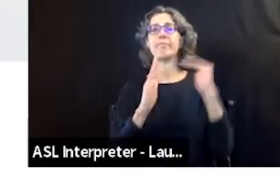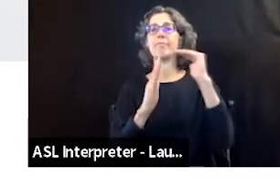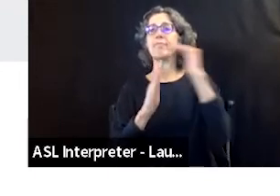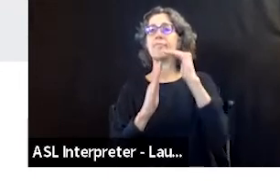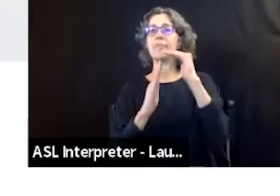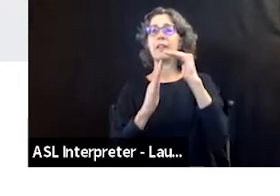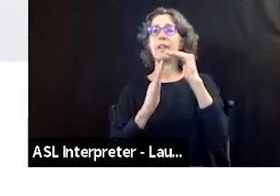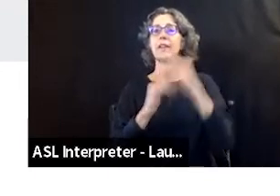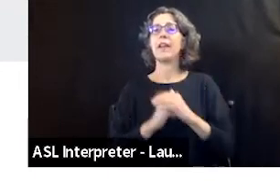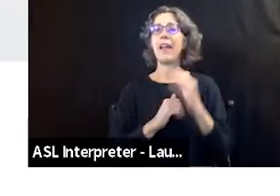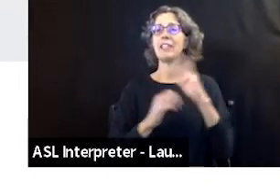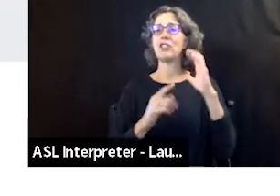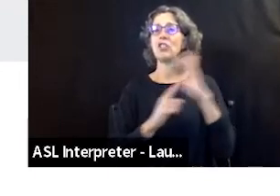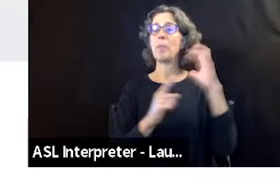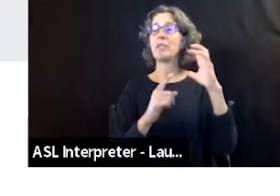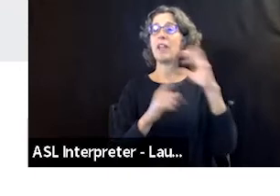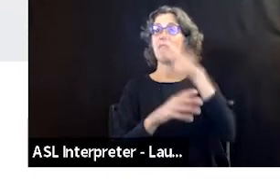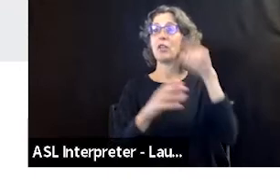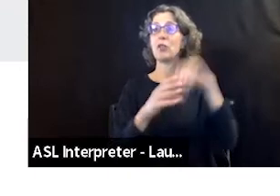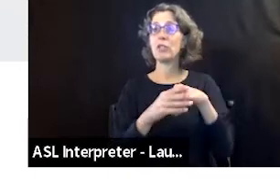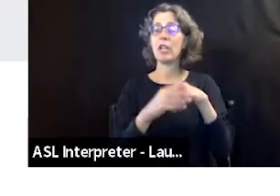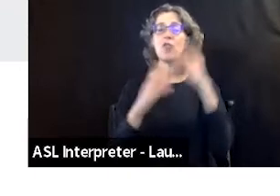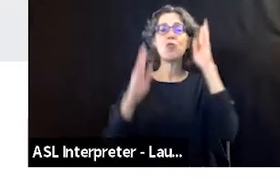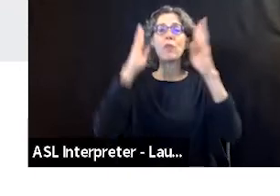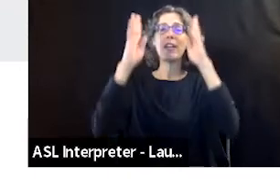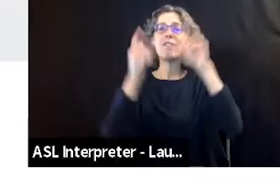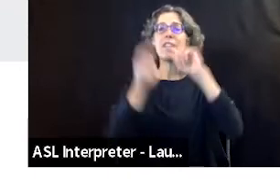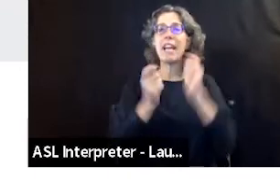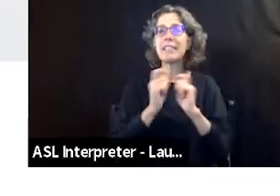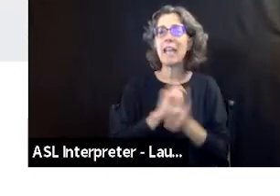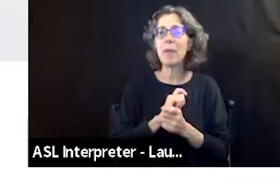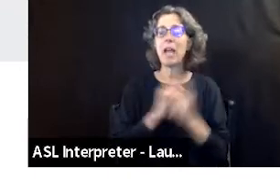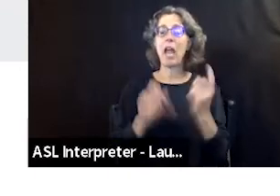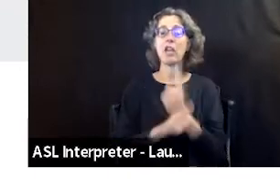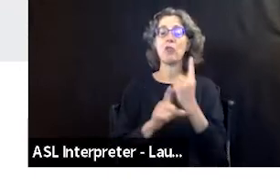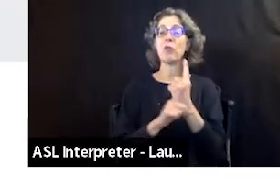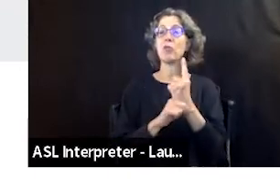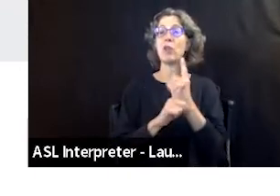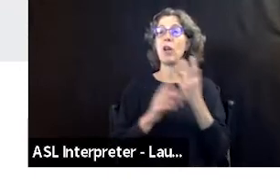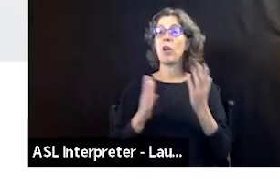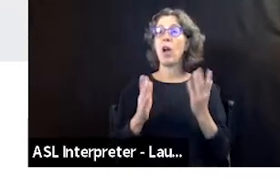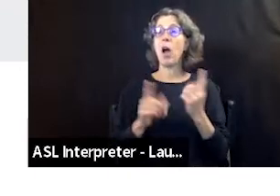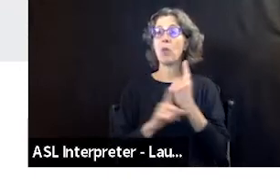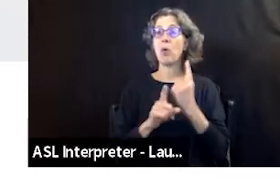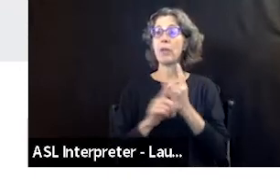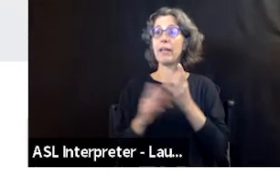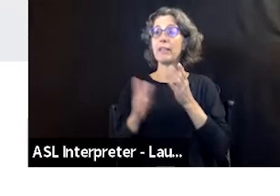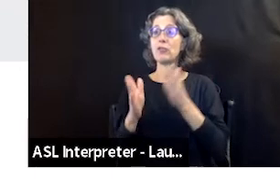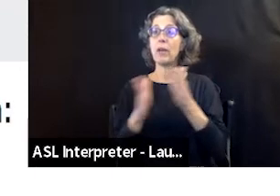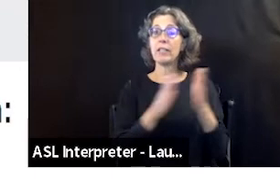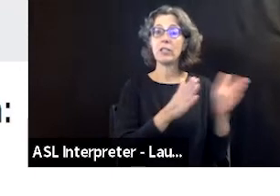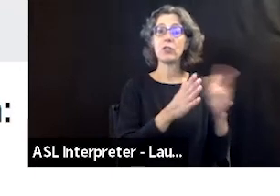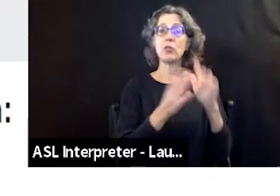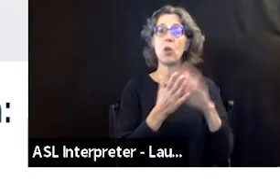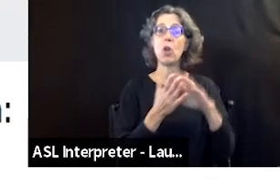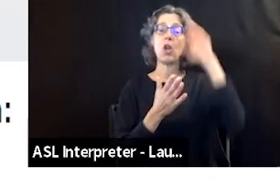Champions of inclusion creatively adapt and utilize appropriate strategies and materials to help students with disabilities learn and